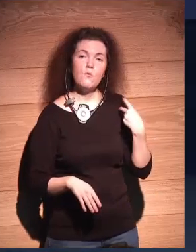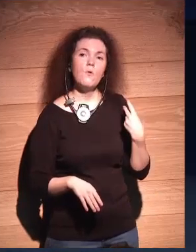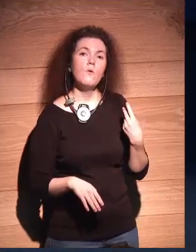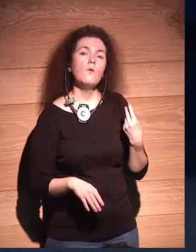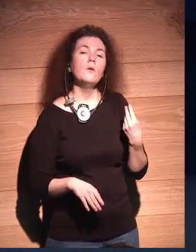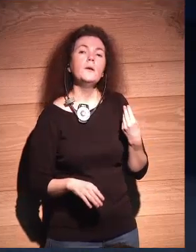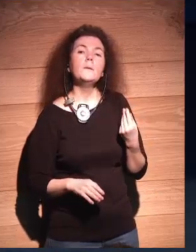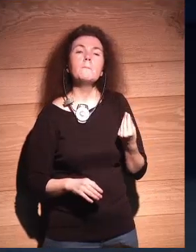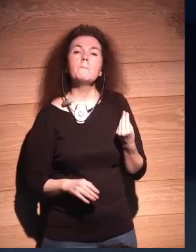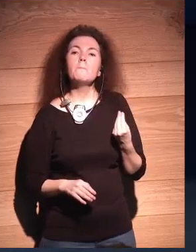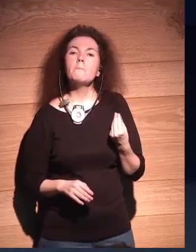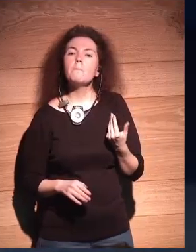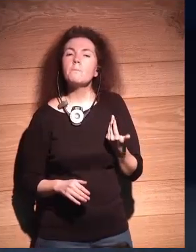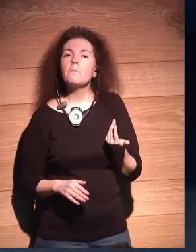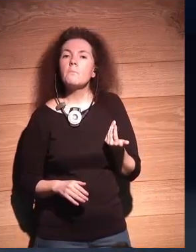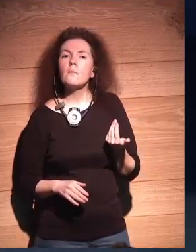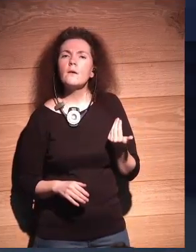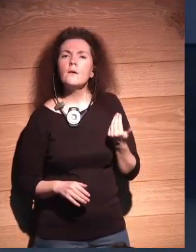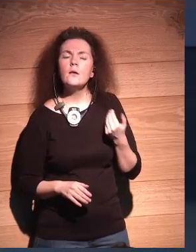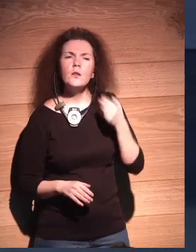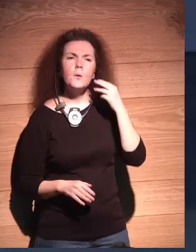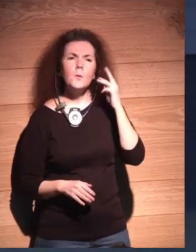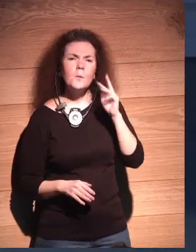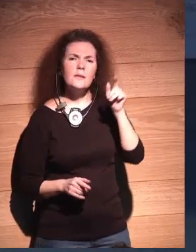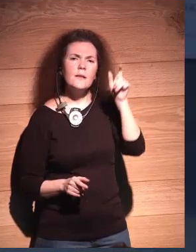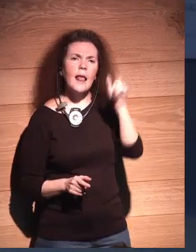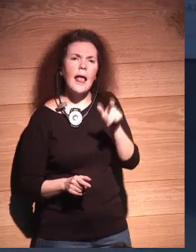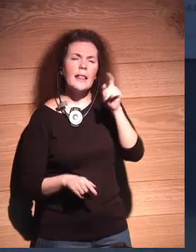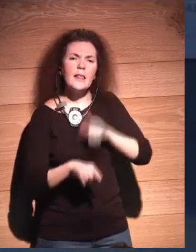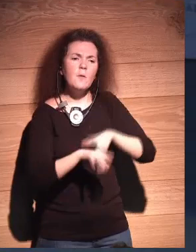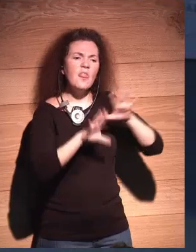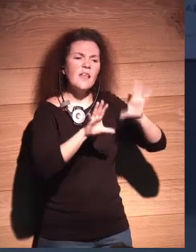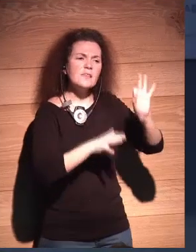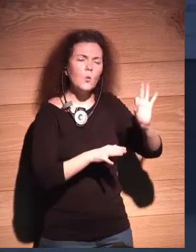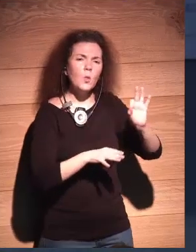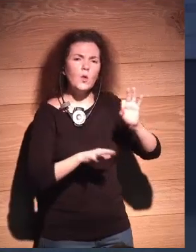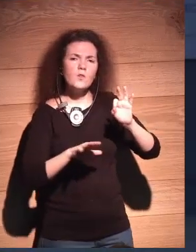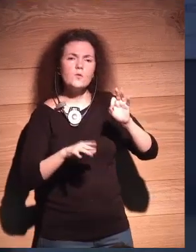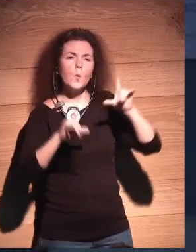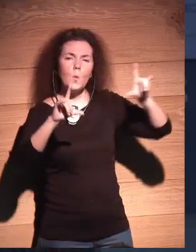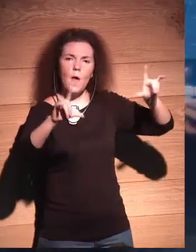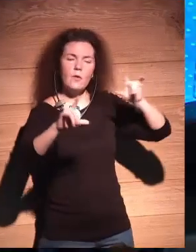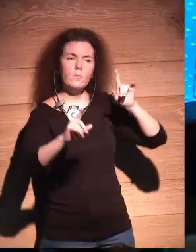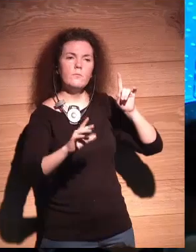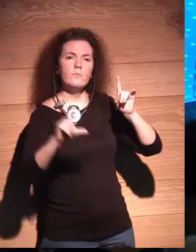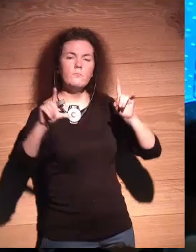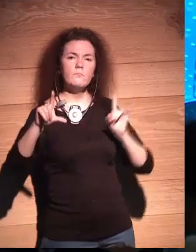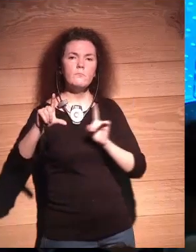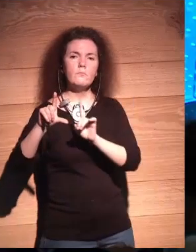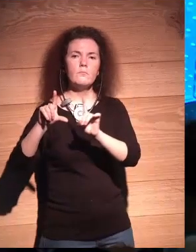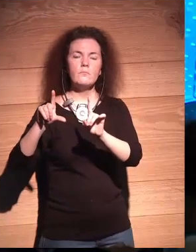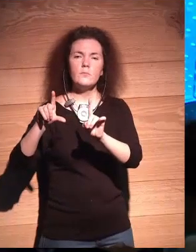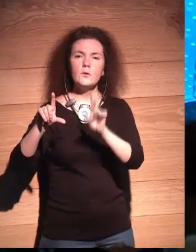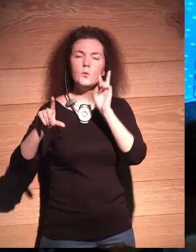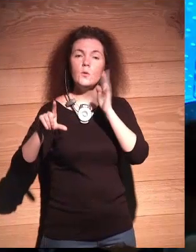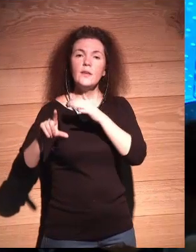painted probably 10 seconds for each painting, and also they want you to move through fairly quickly. You can't